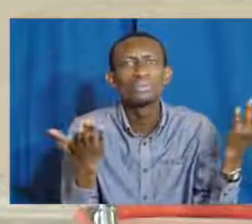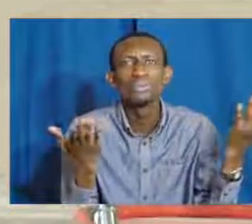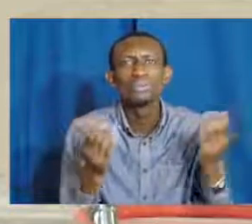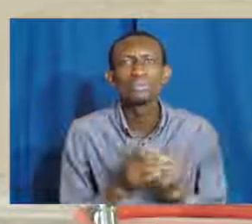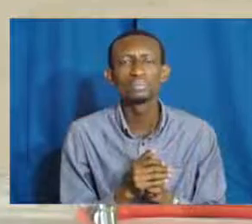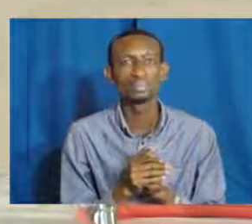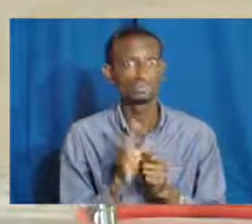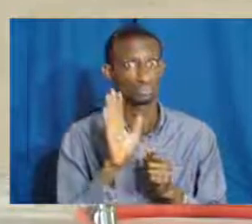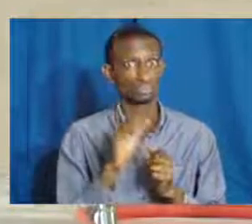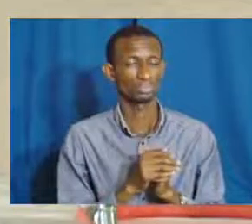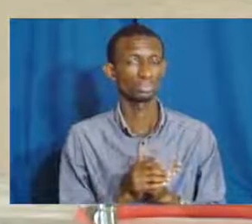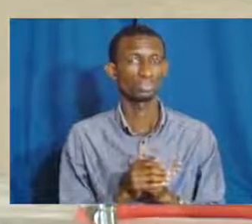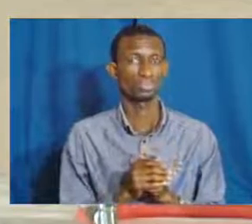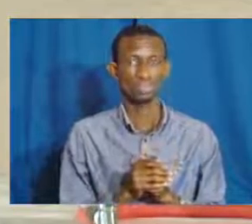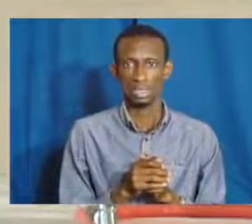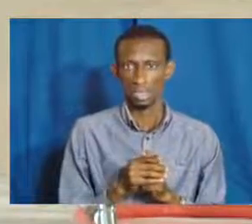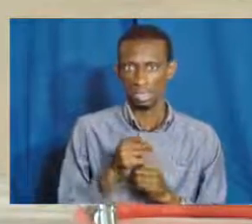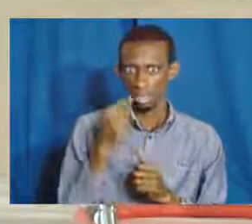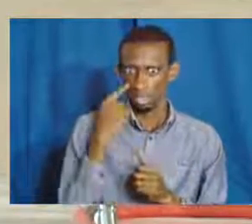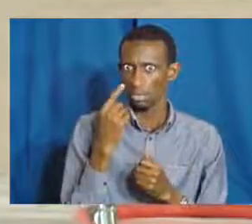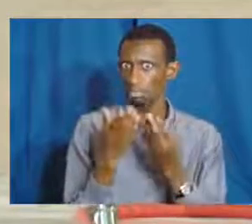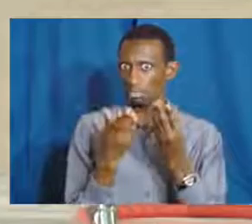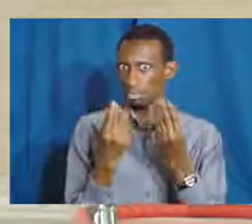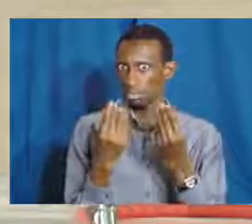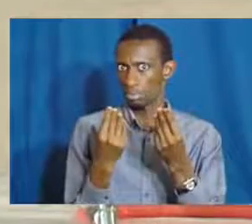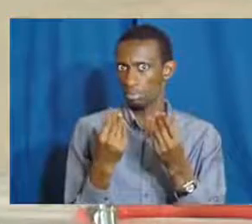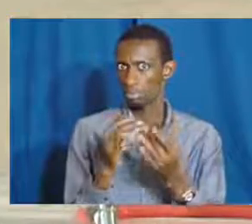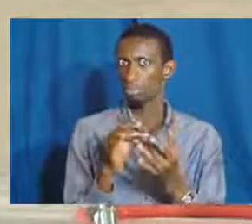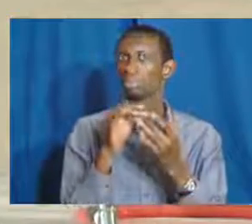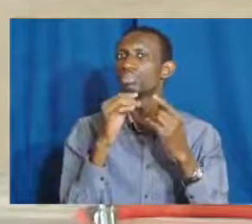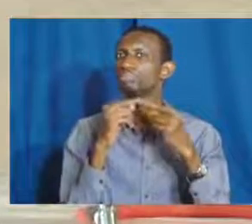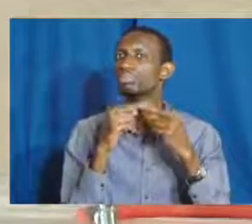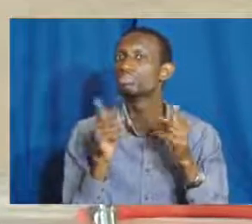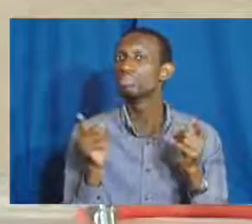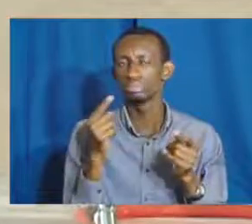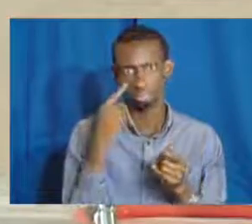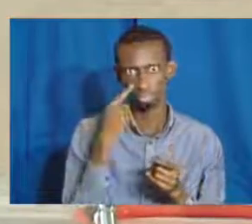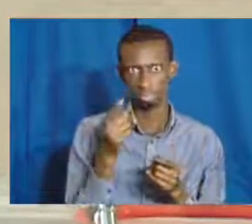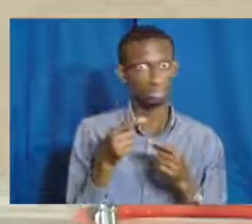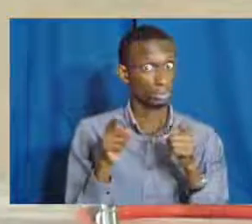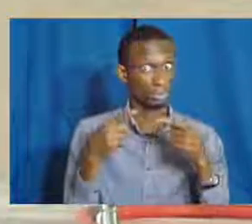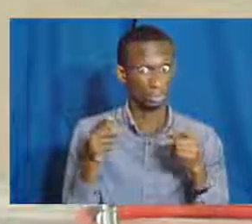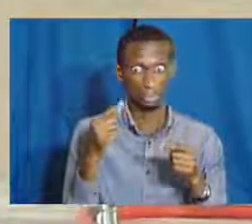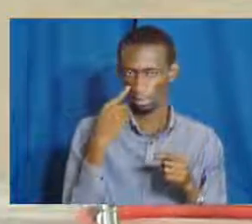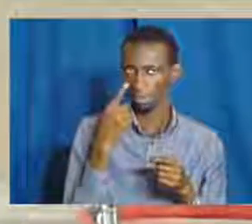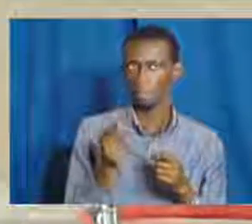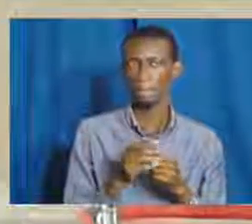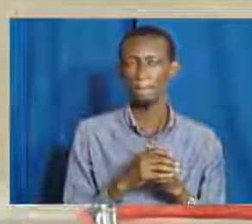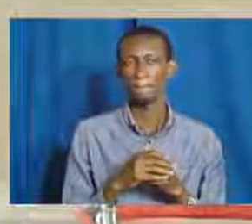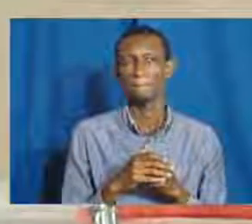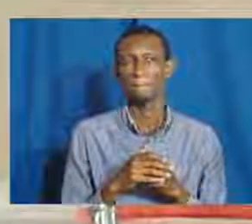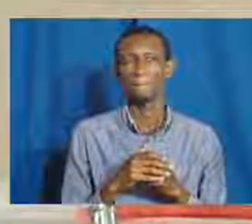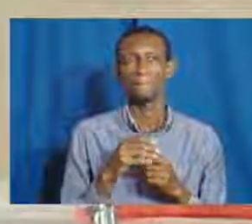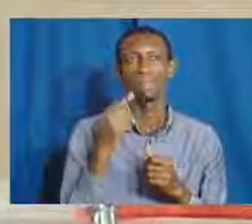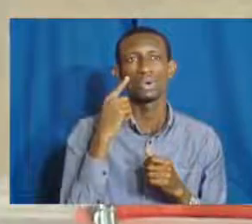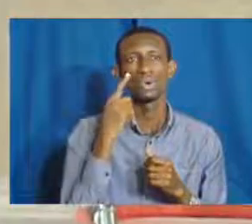So the main visible difference that is there you